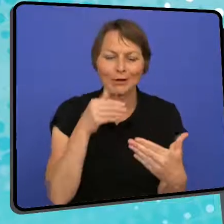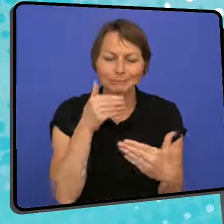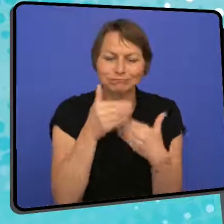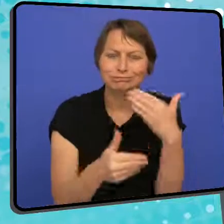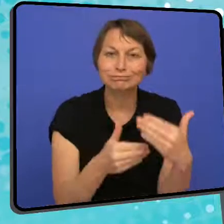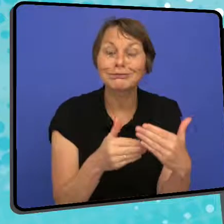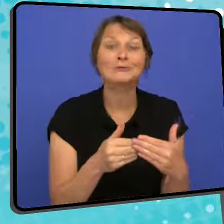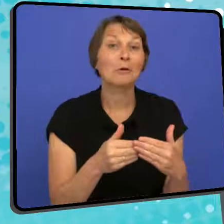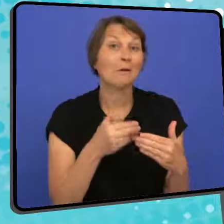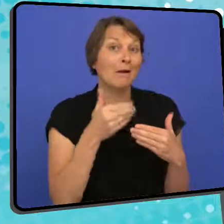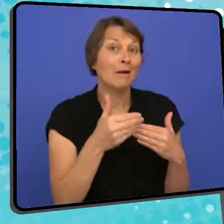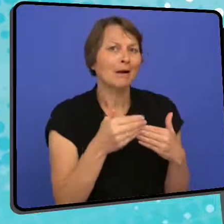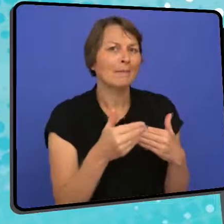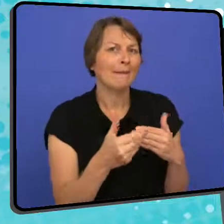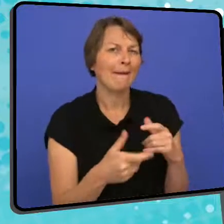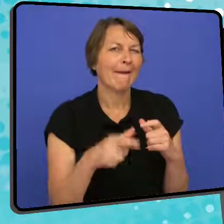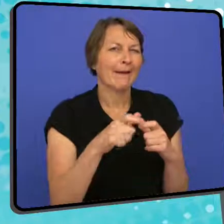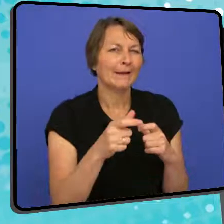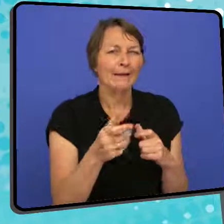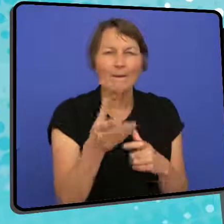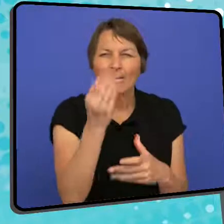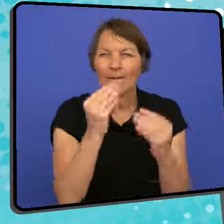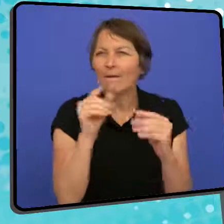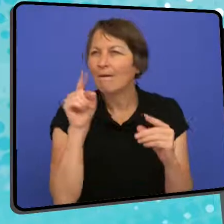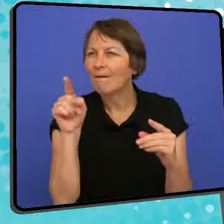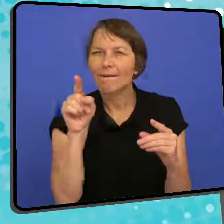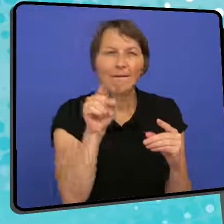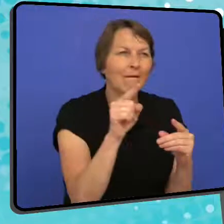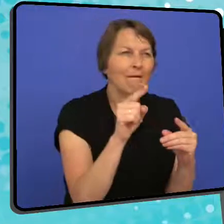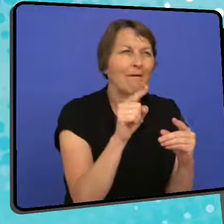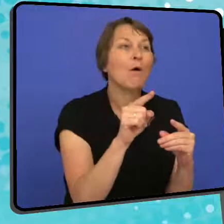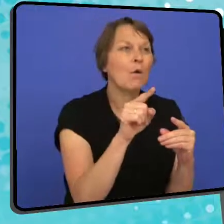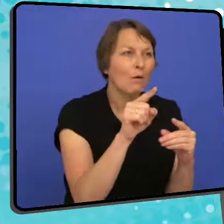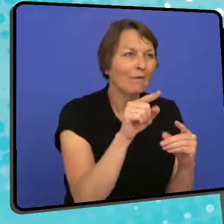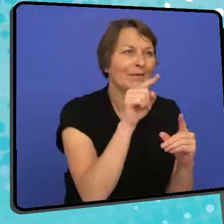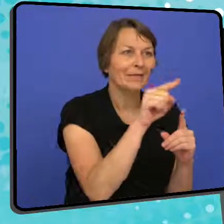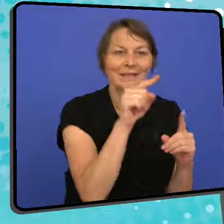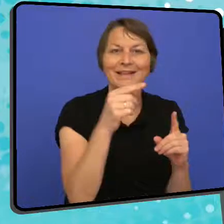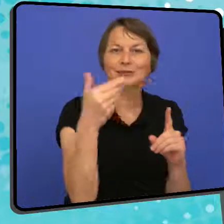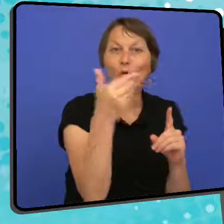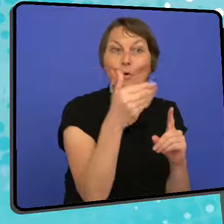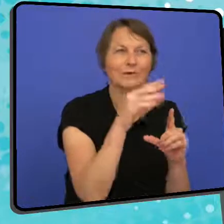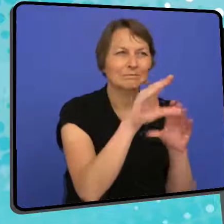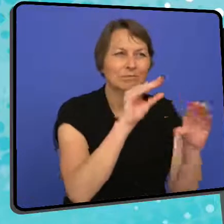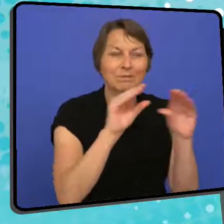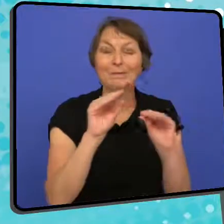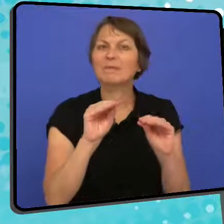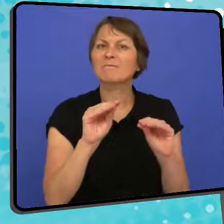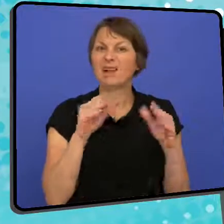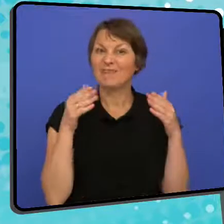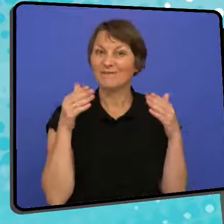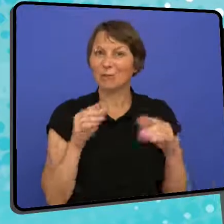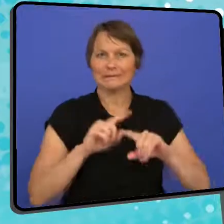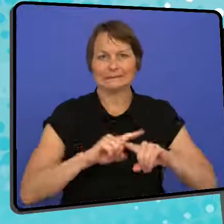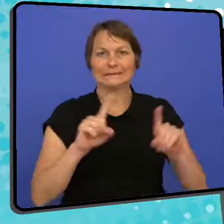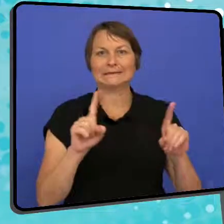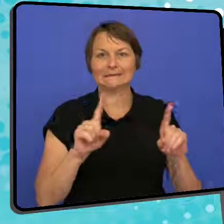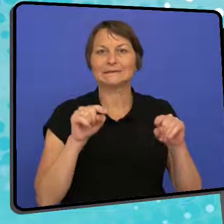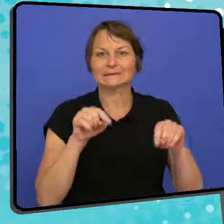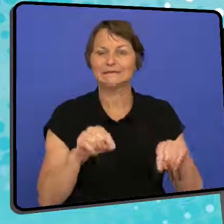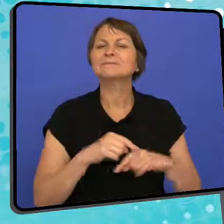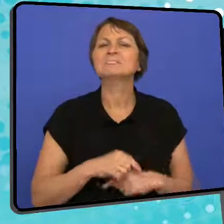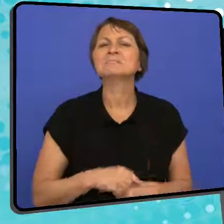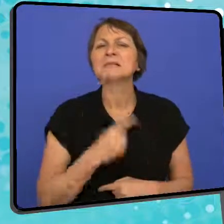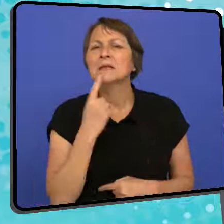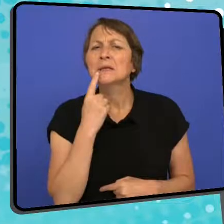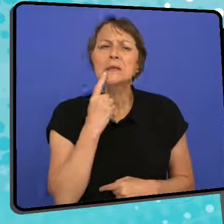courses to discover machine learning itself. And there the focus is a bit different. It's not really about discovering these causal relationships, but it's